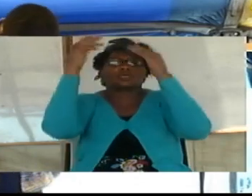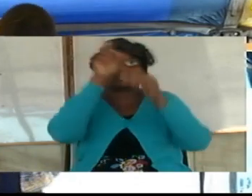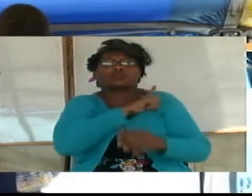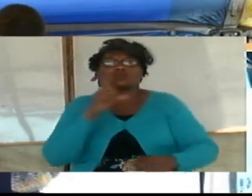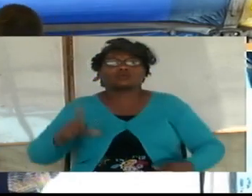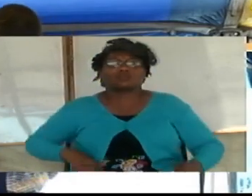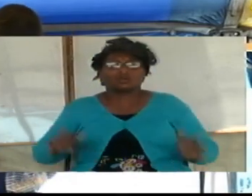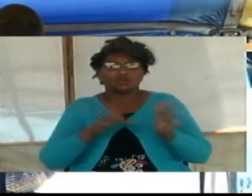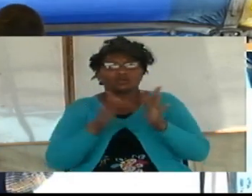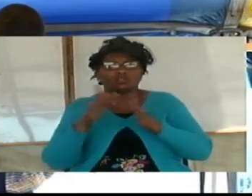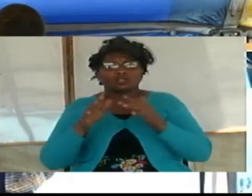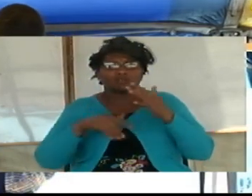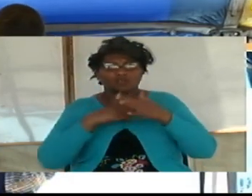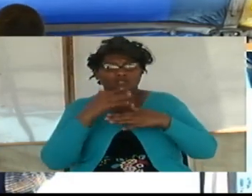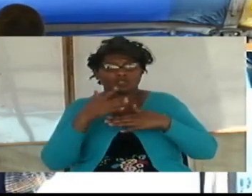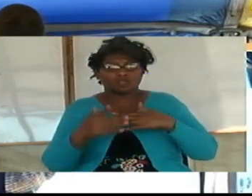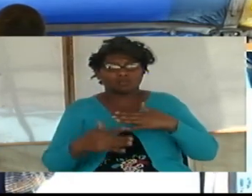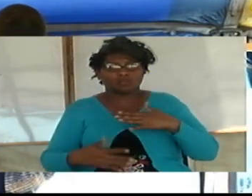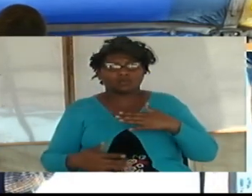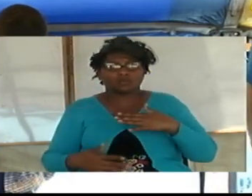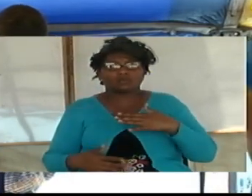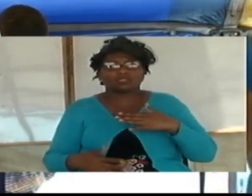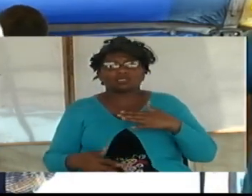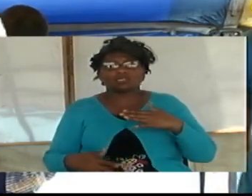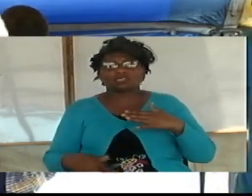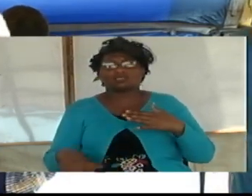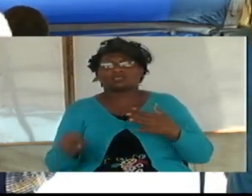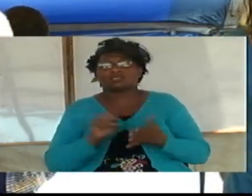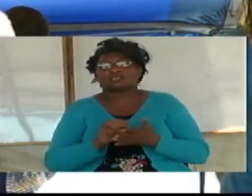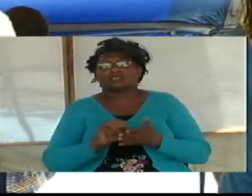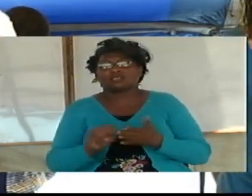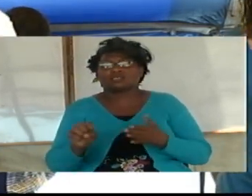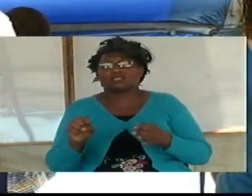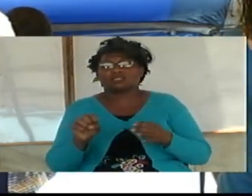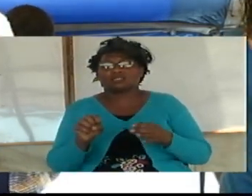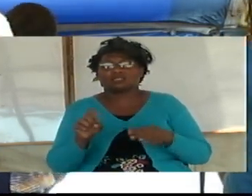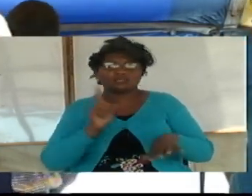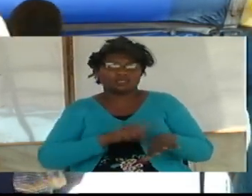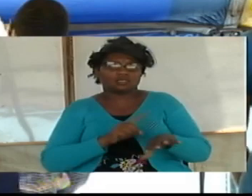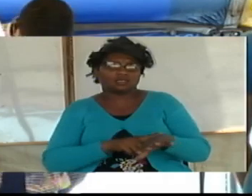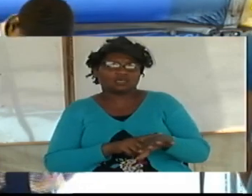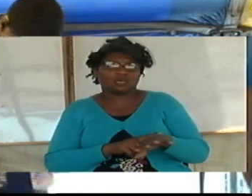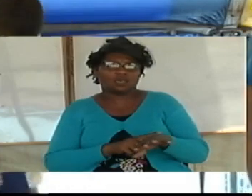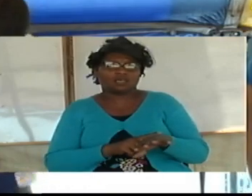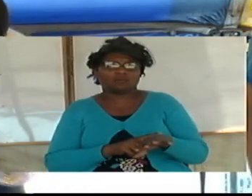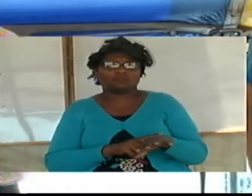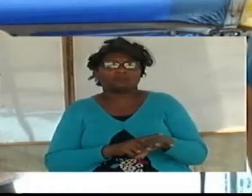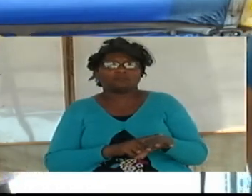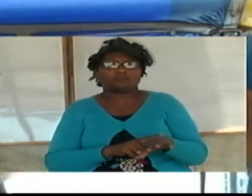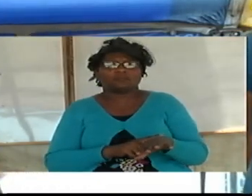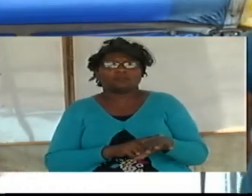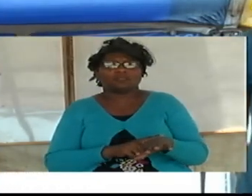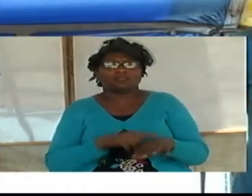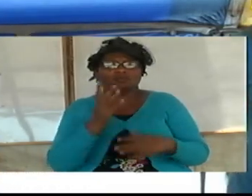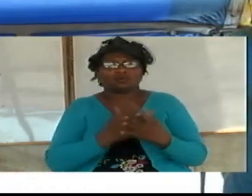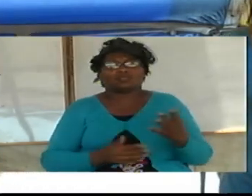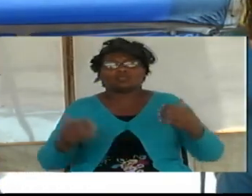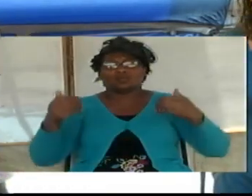shed blood. And in this season, hallelujah, this Easter season, when some